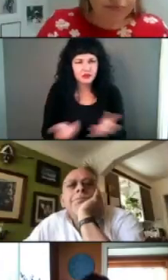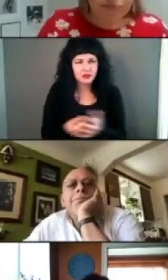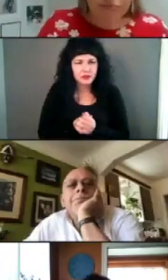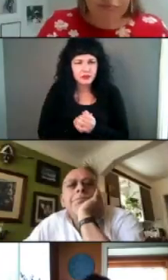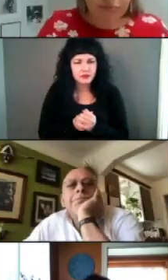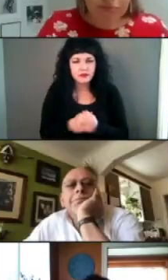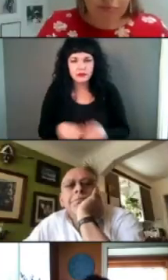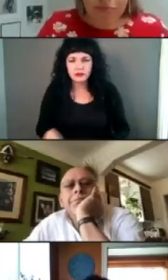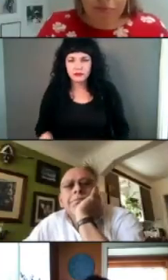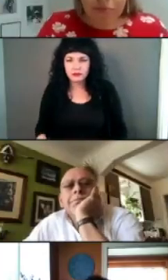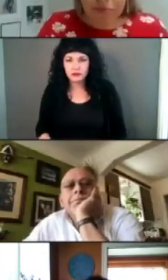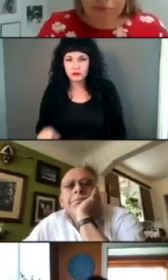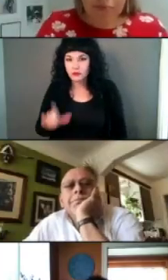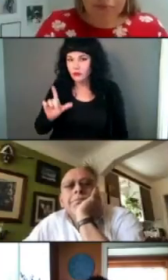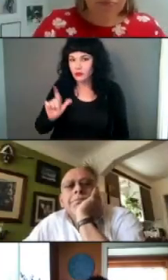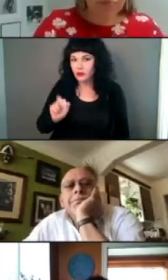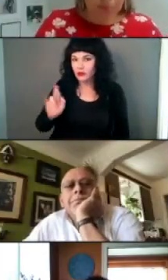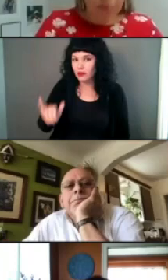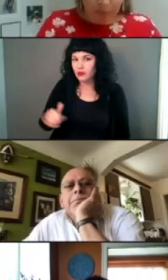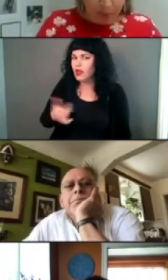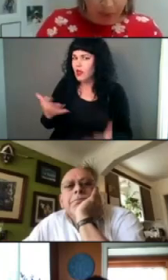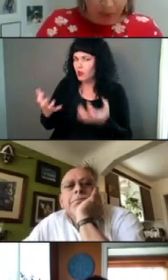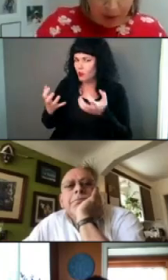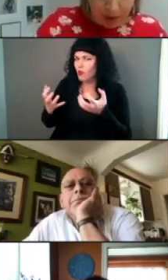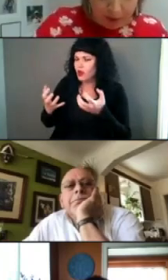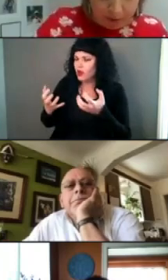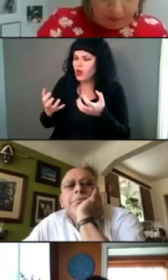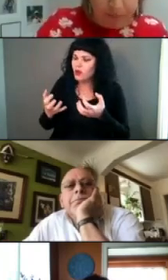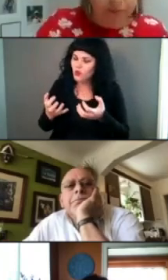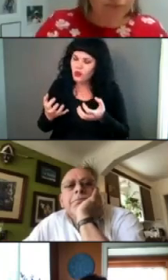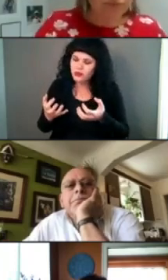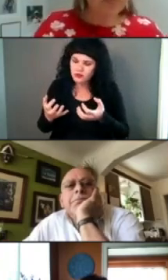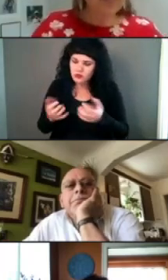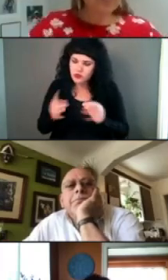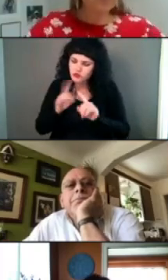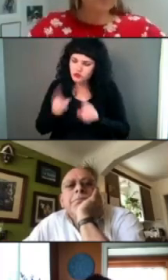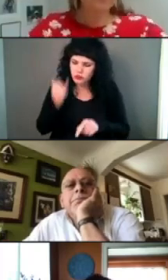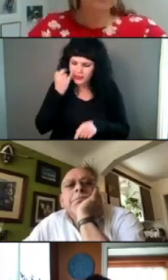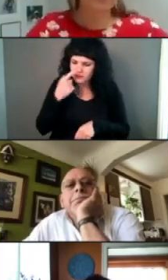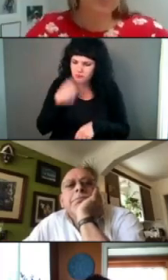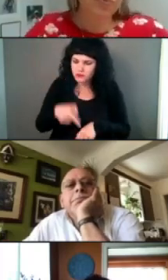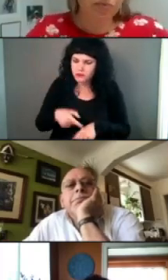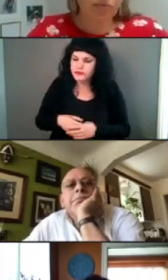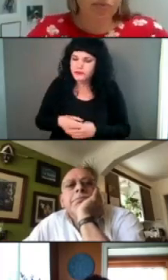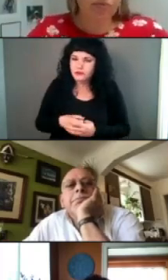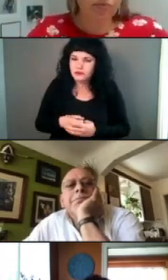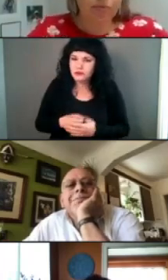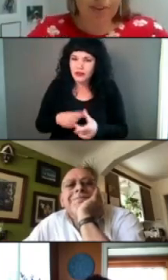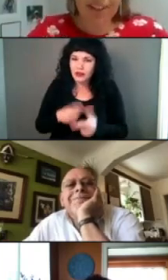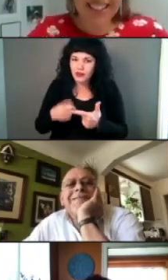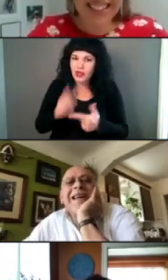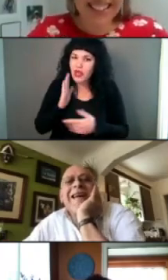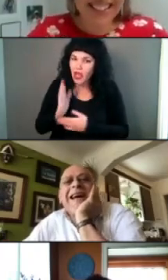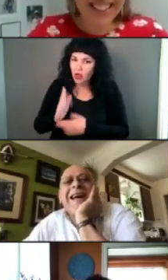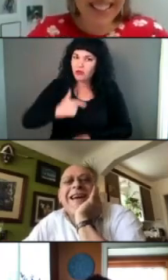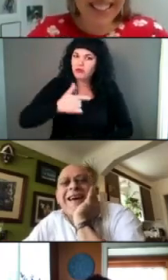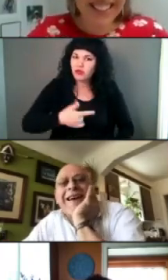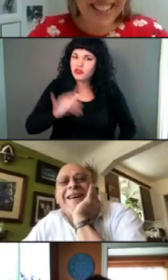I want to speak to that if I can, and then I'll yield to that old dude over there.